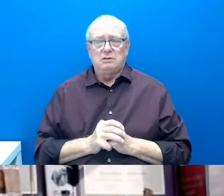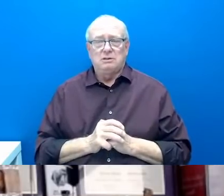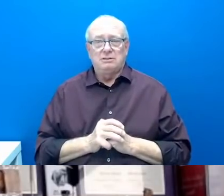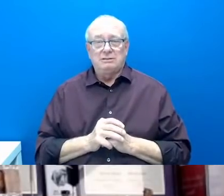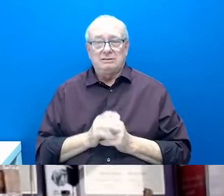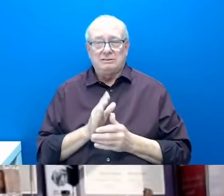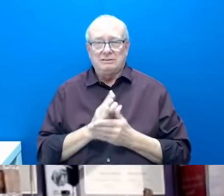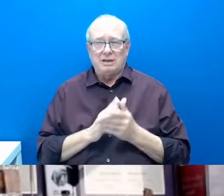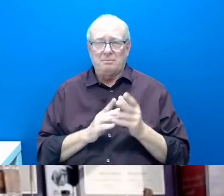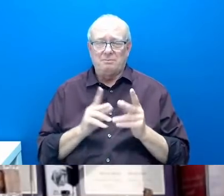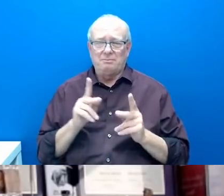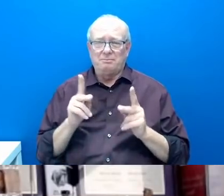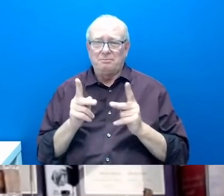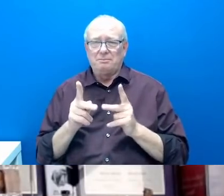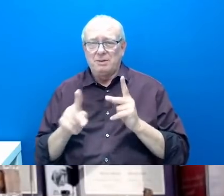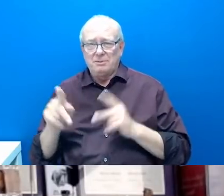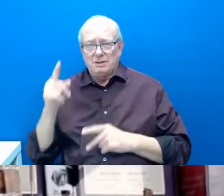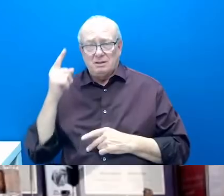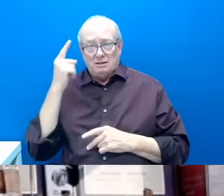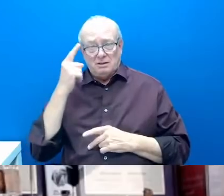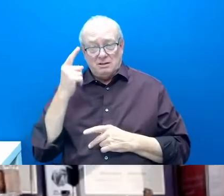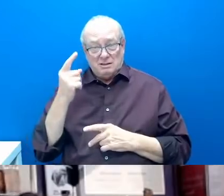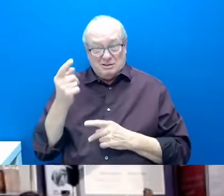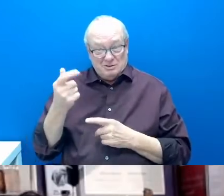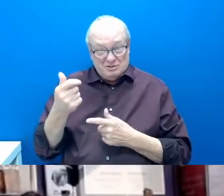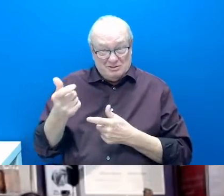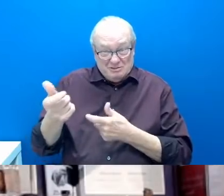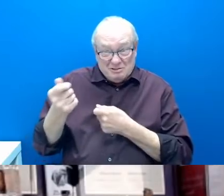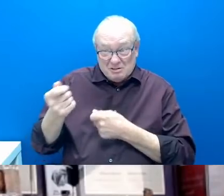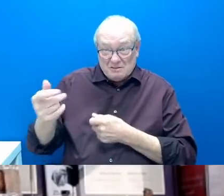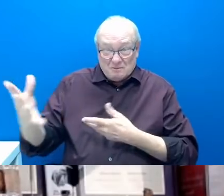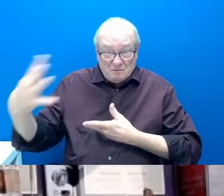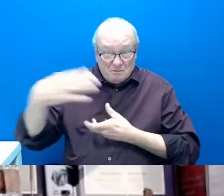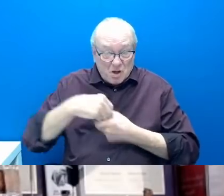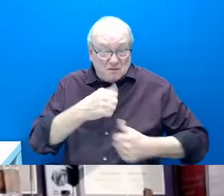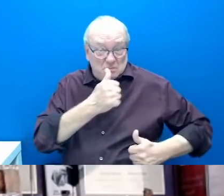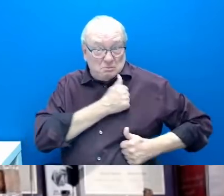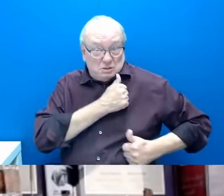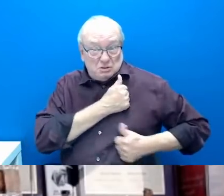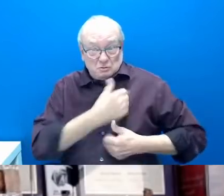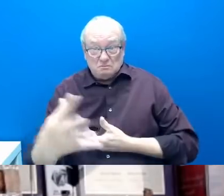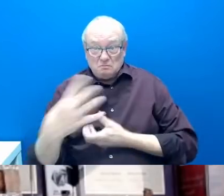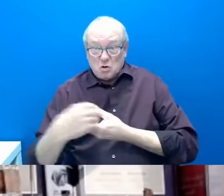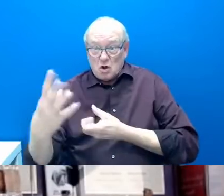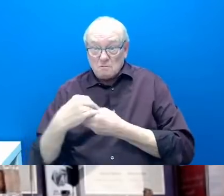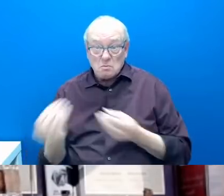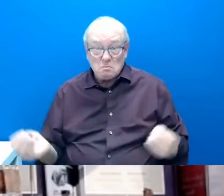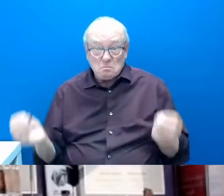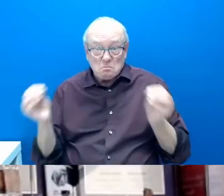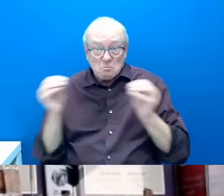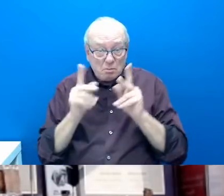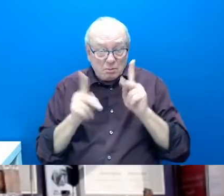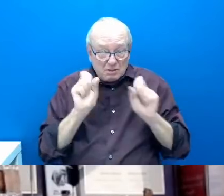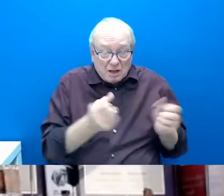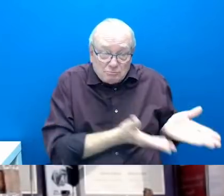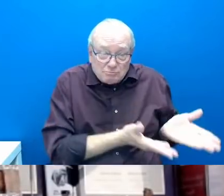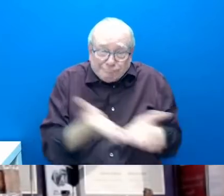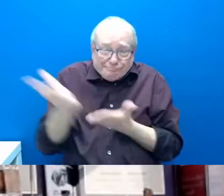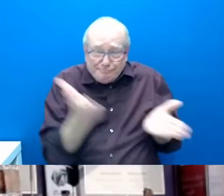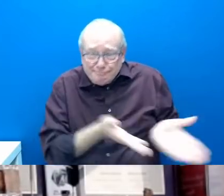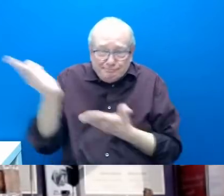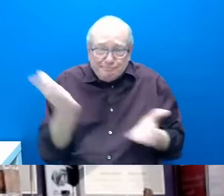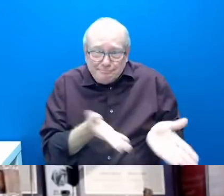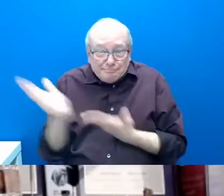I wonder if they would be involved into the military, for example, to use large capacity for larger transportation of critically ill,